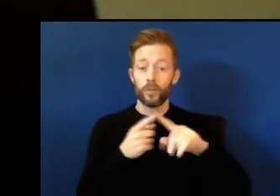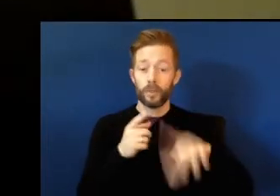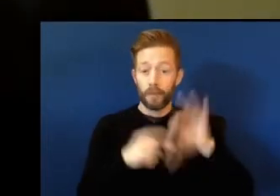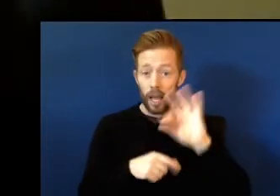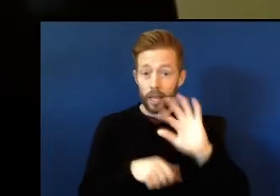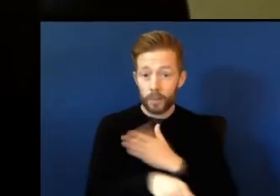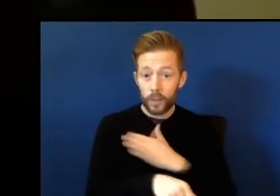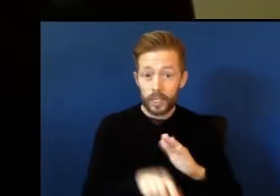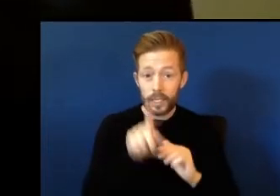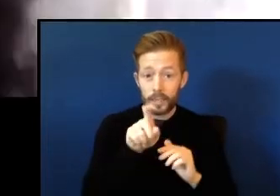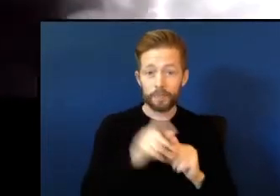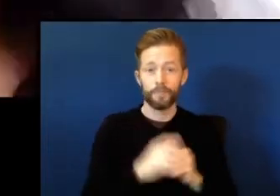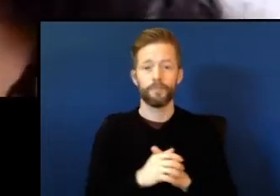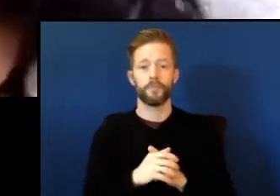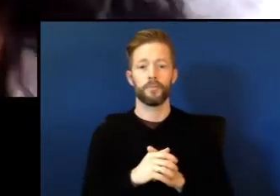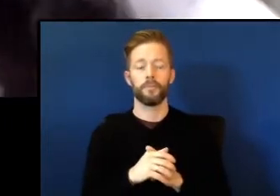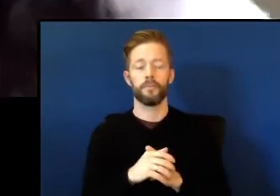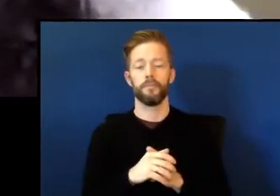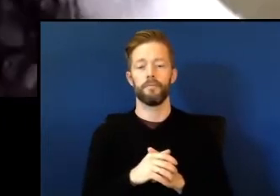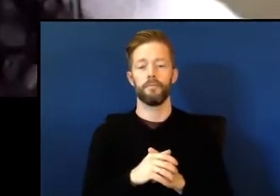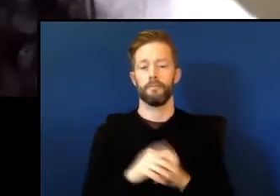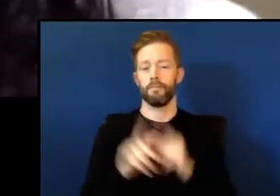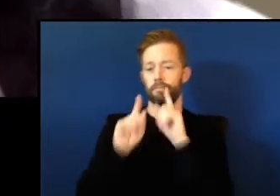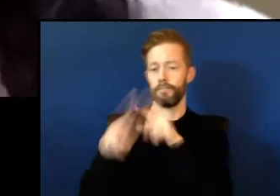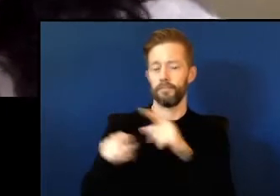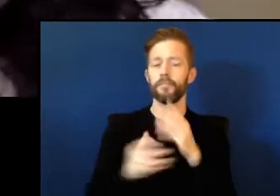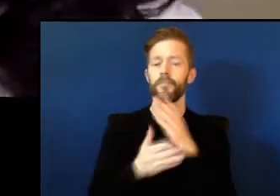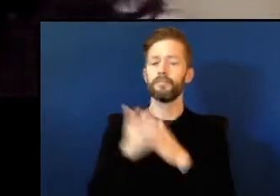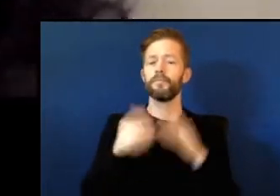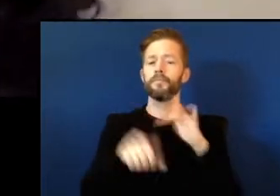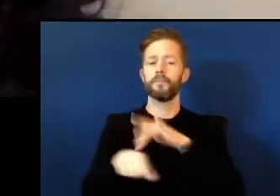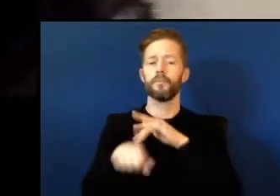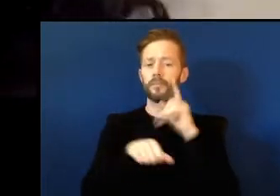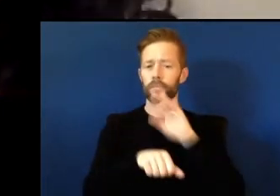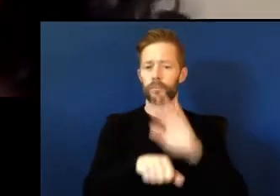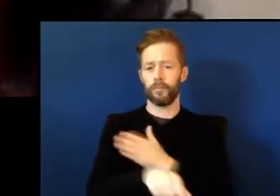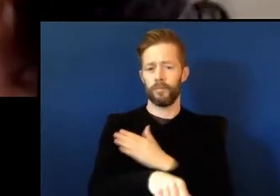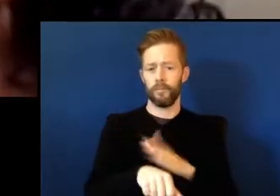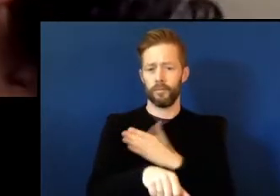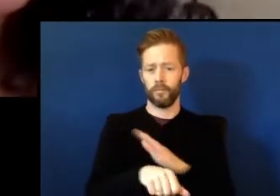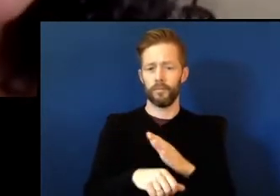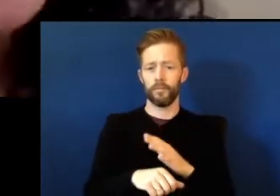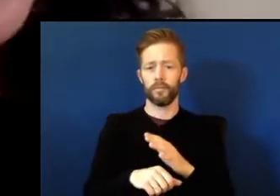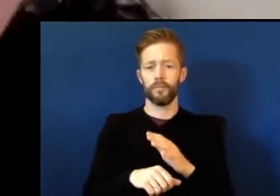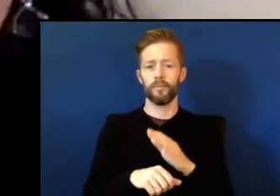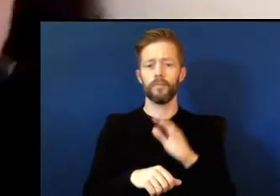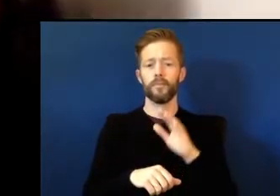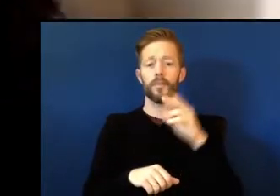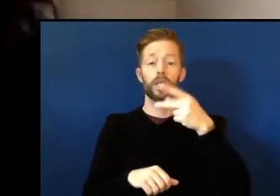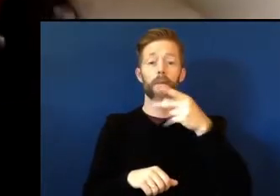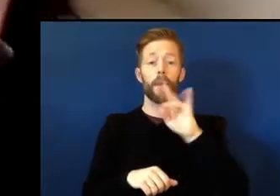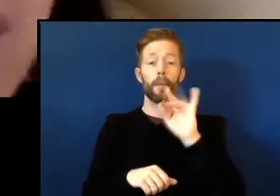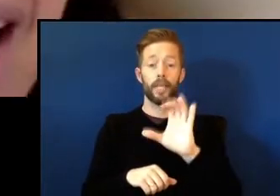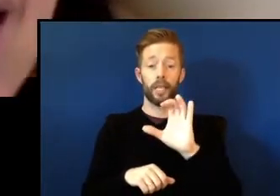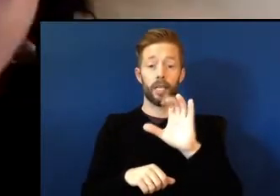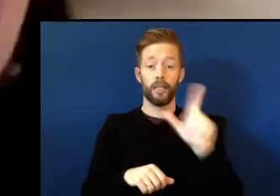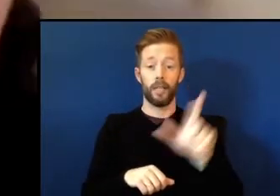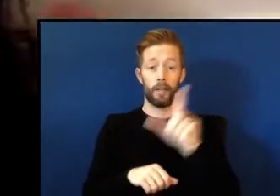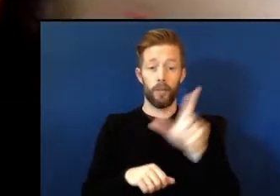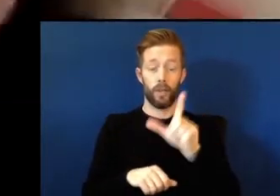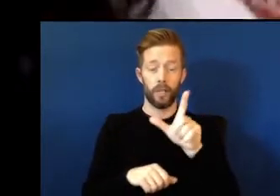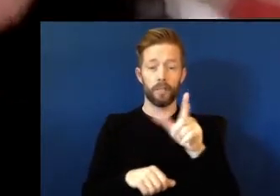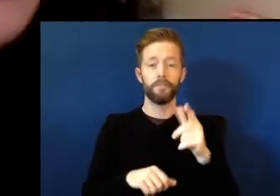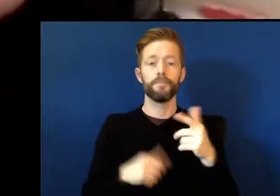to find music? So some resources for music. I think that your public library has